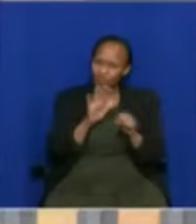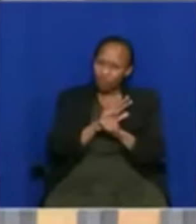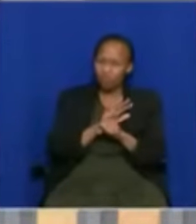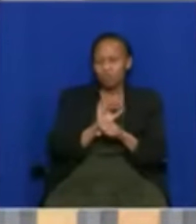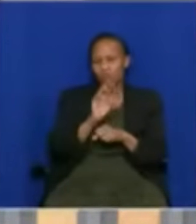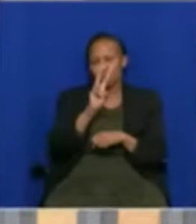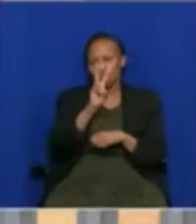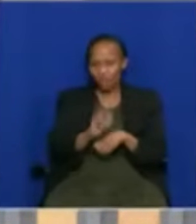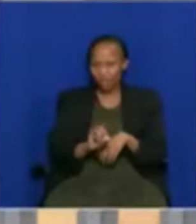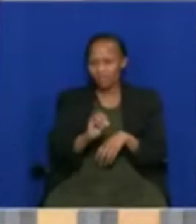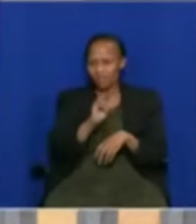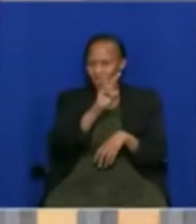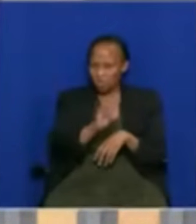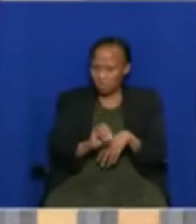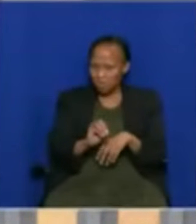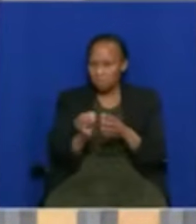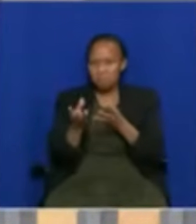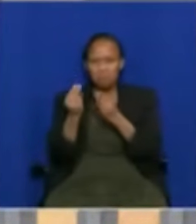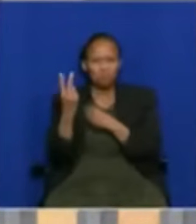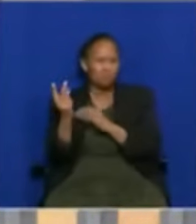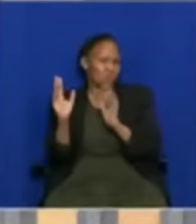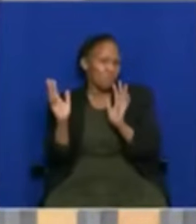a different bundle. Yes.